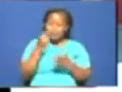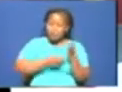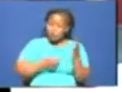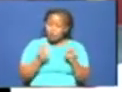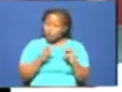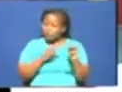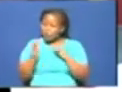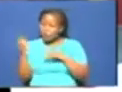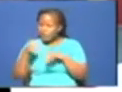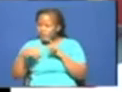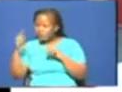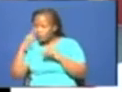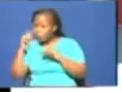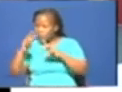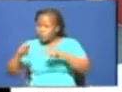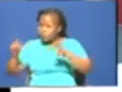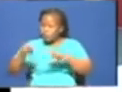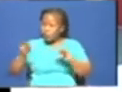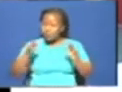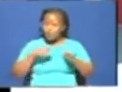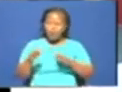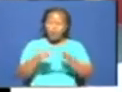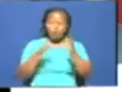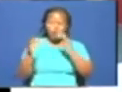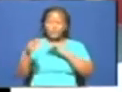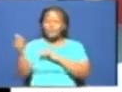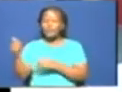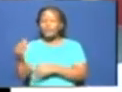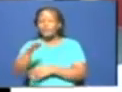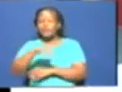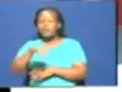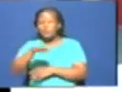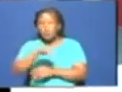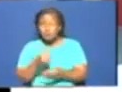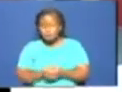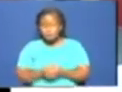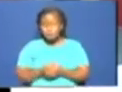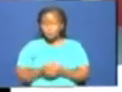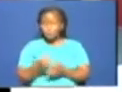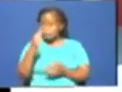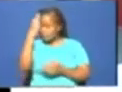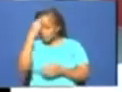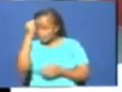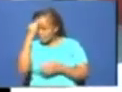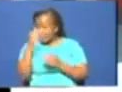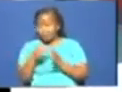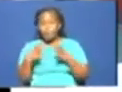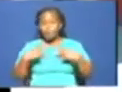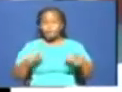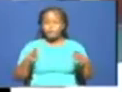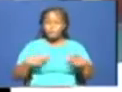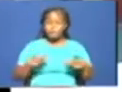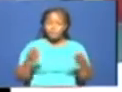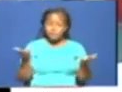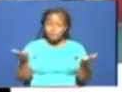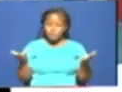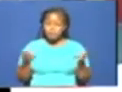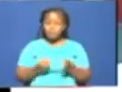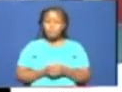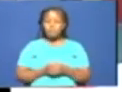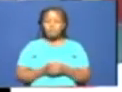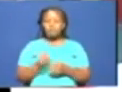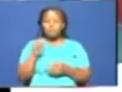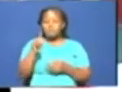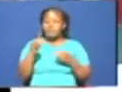to seek opportunities elsewhere. The Maa community is